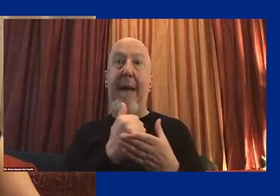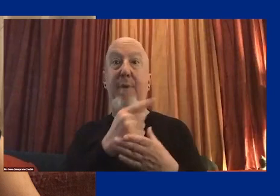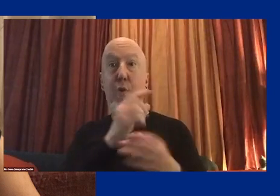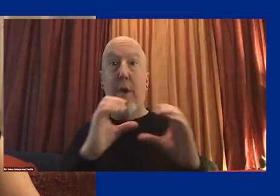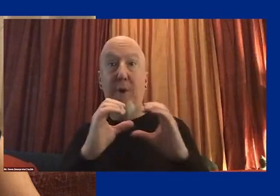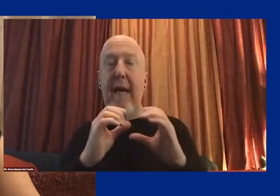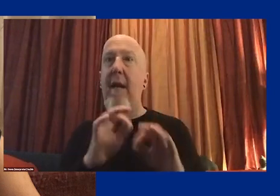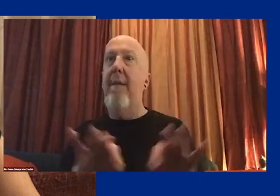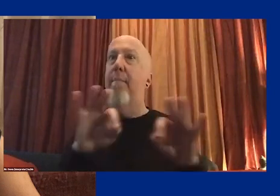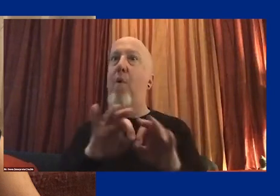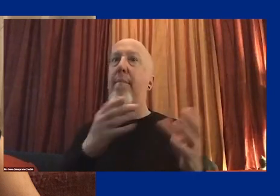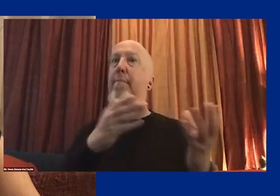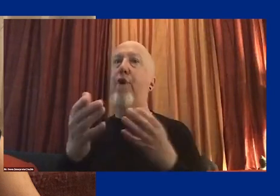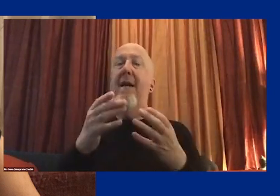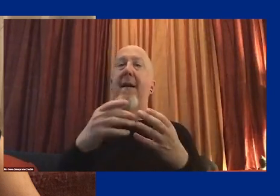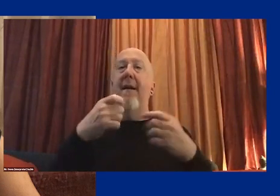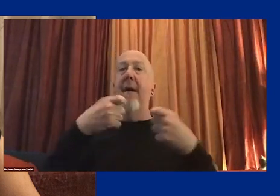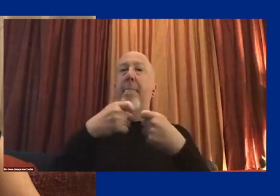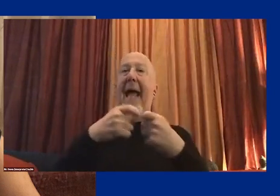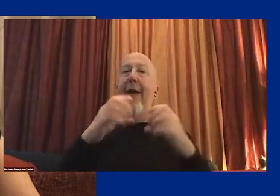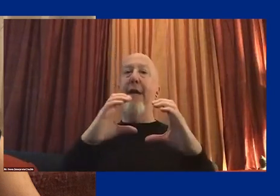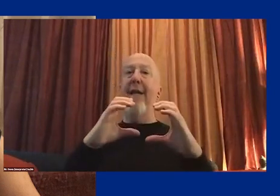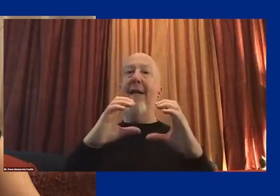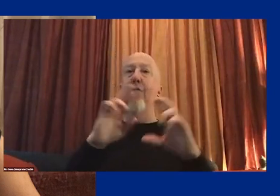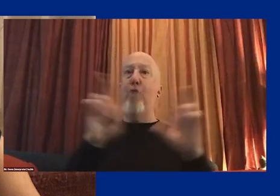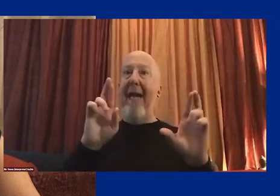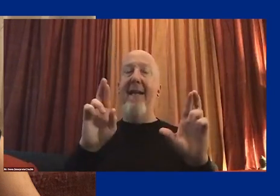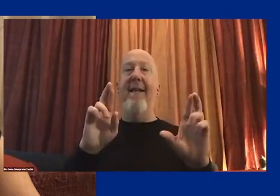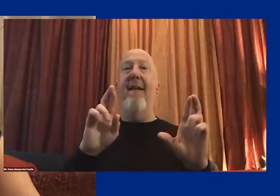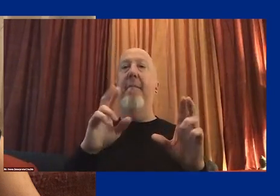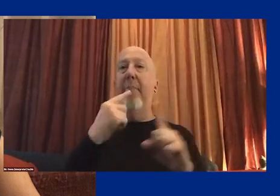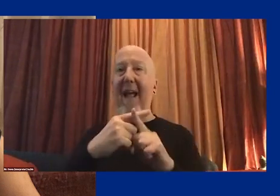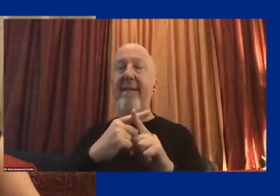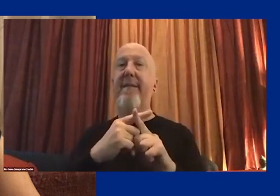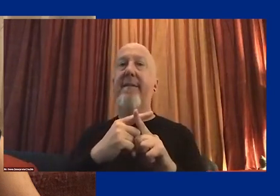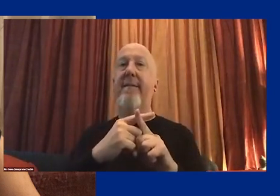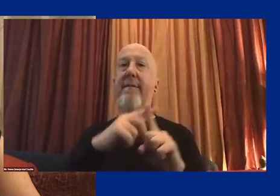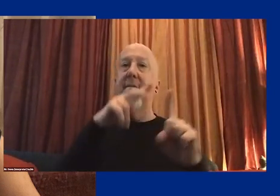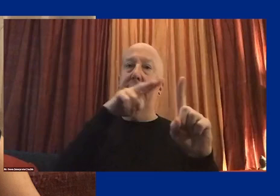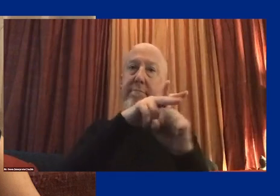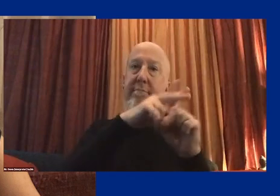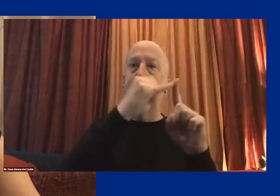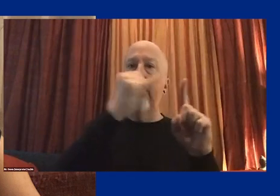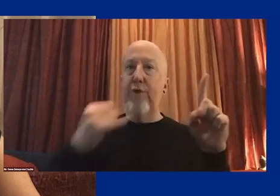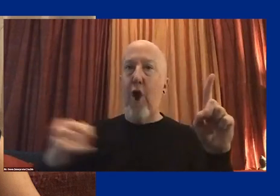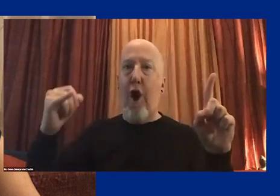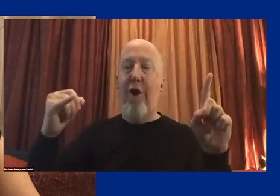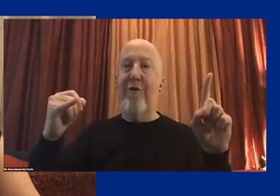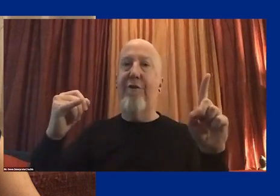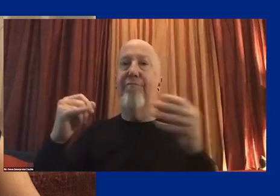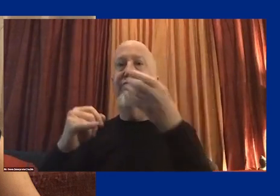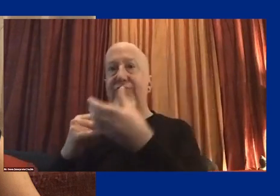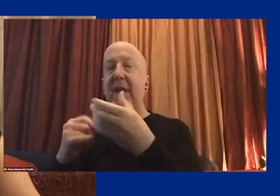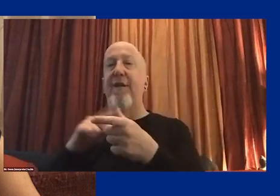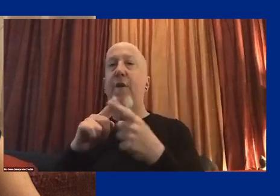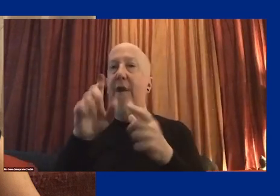already charged, as well as a cell phone charger, to give yourself as many options to be able to continue using the